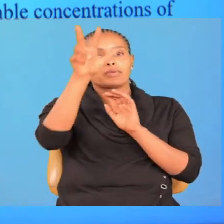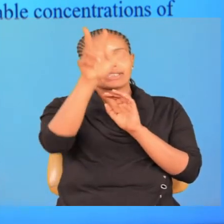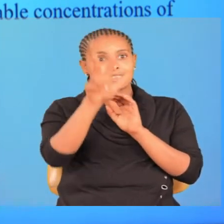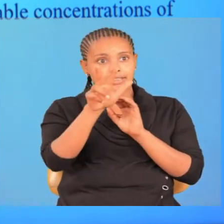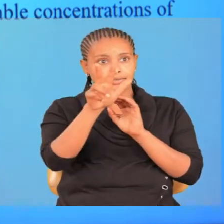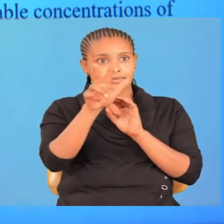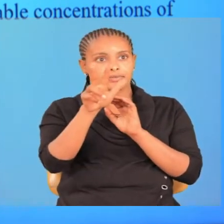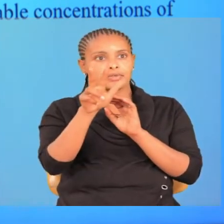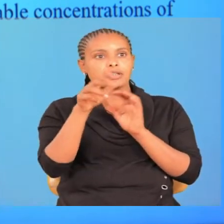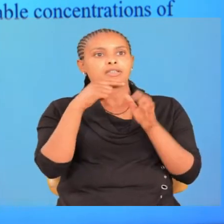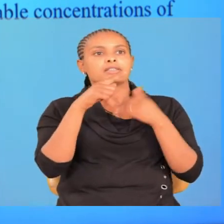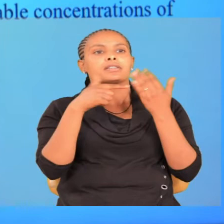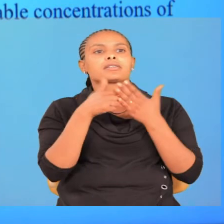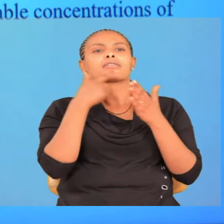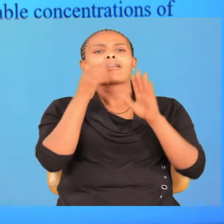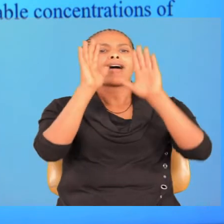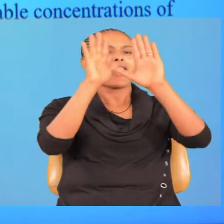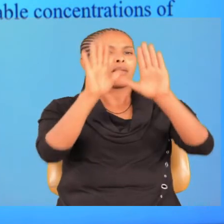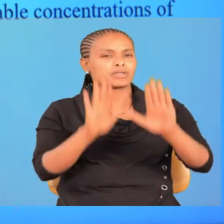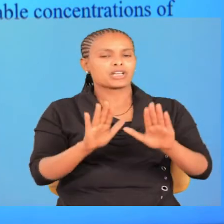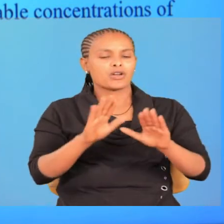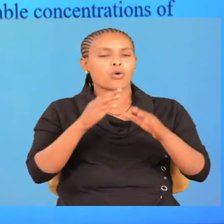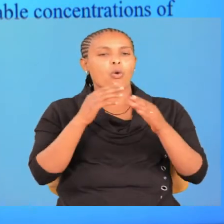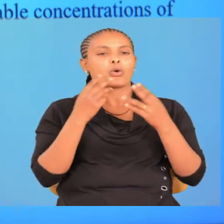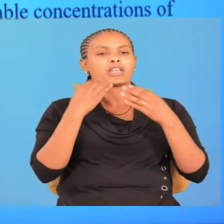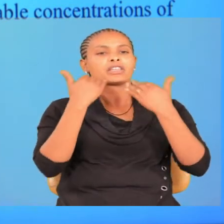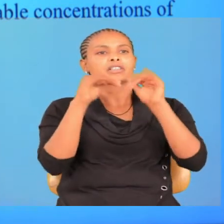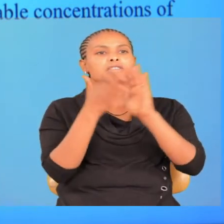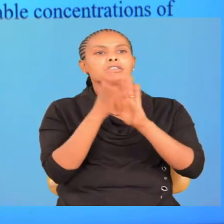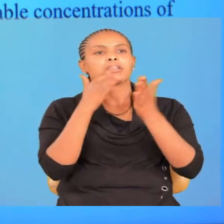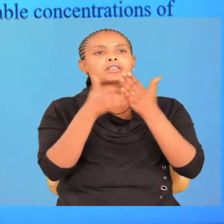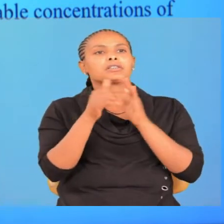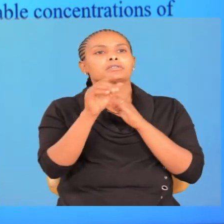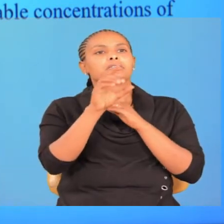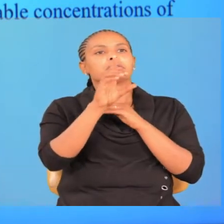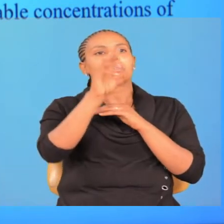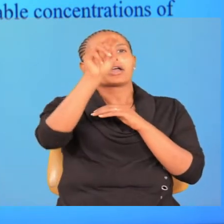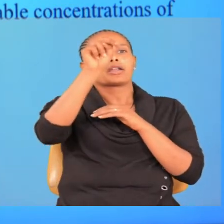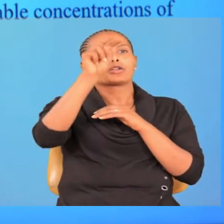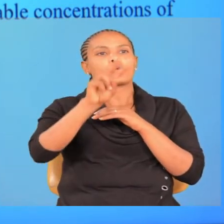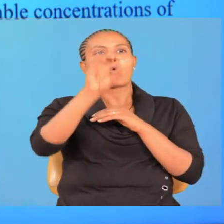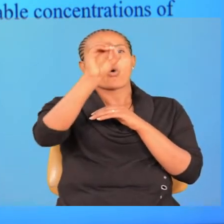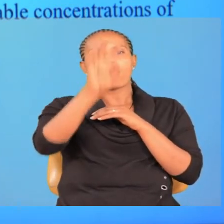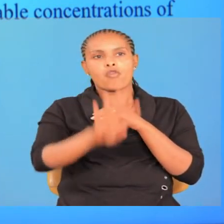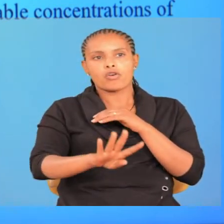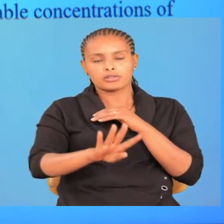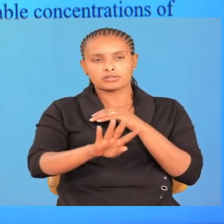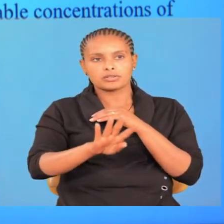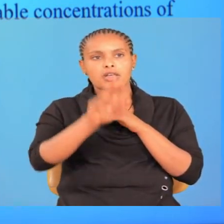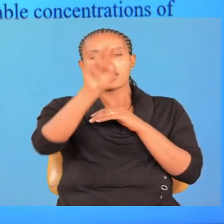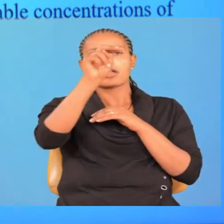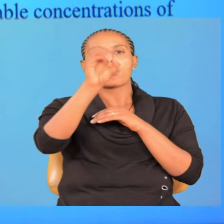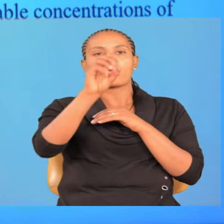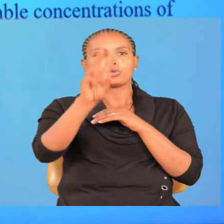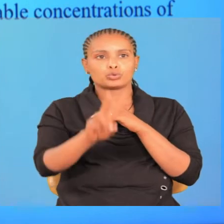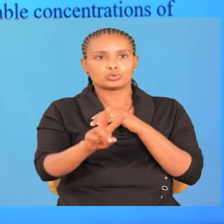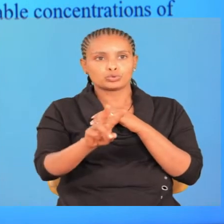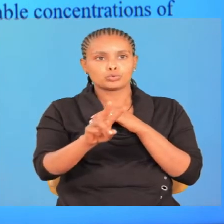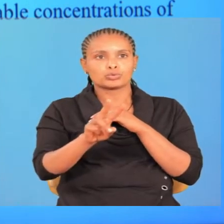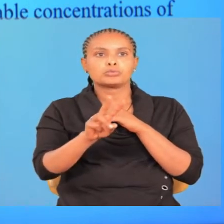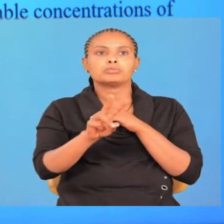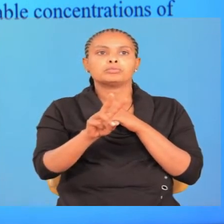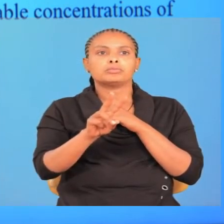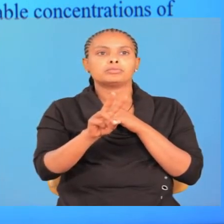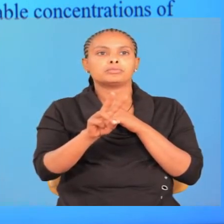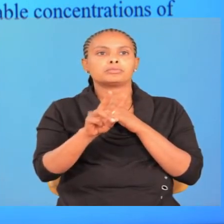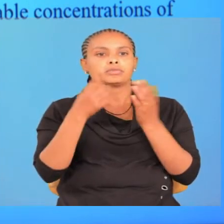3. There is appreciable concentration of dinitrogen tetraoxide and nitrogen